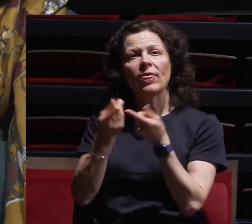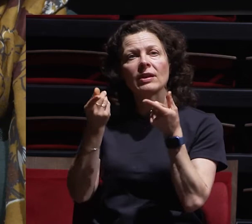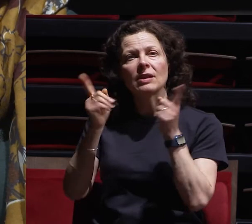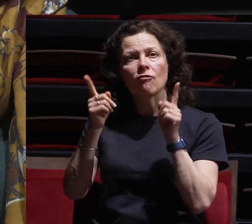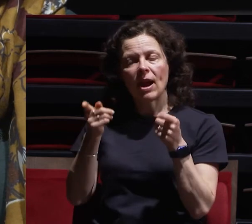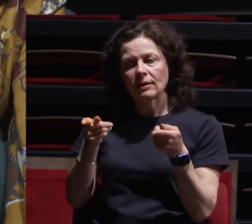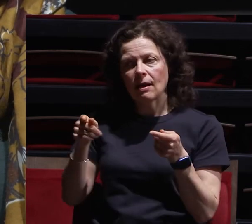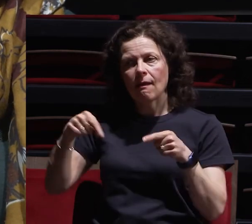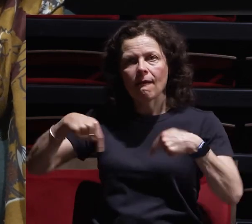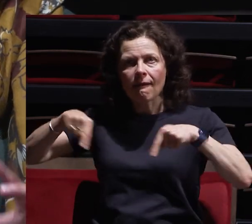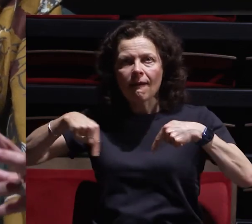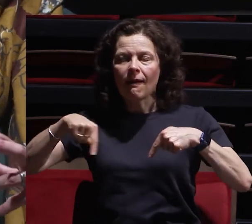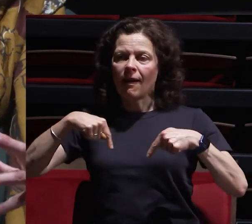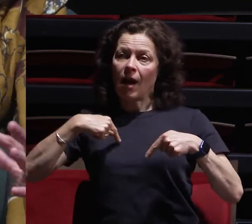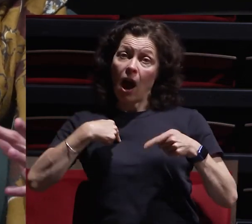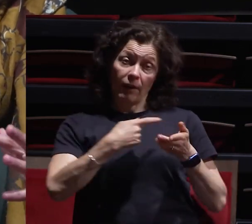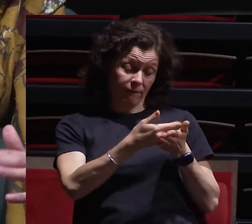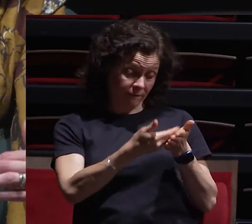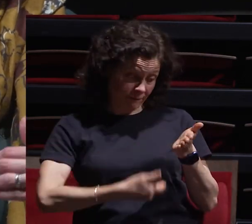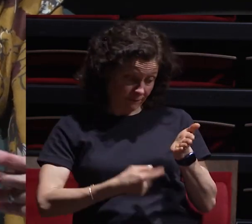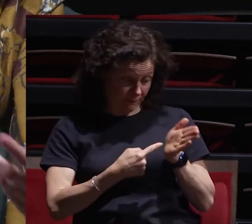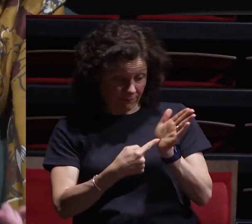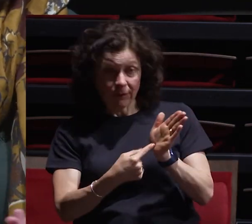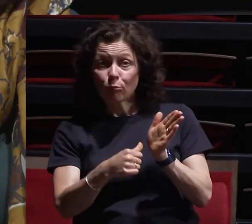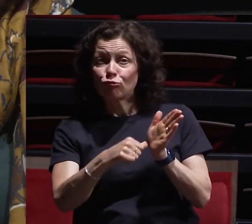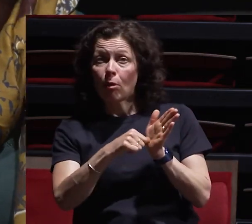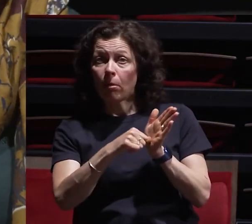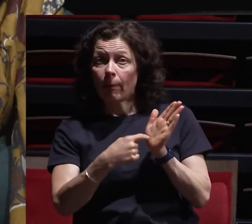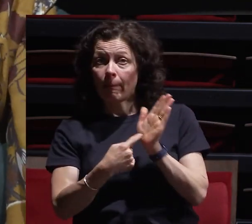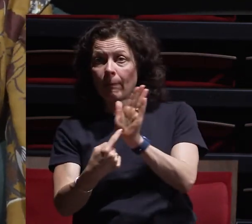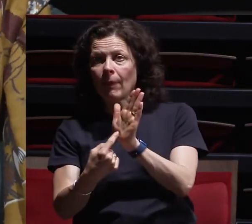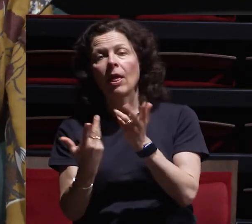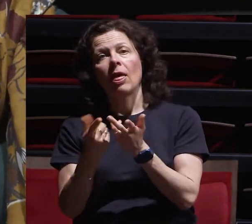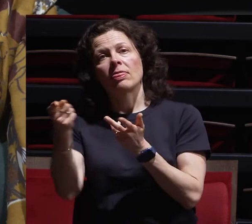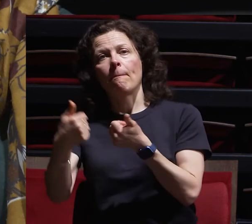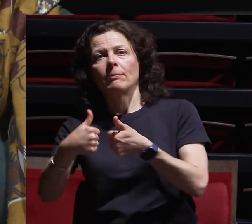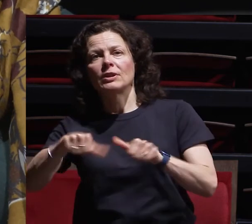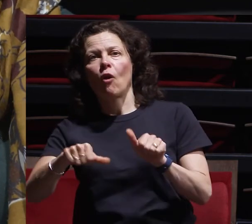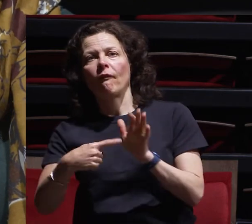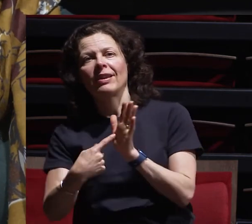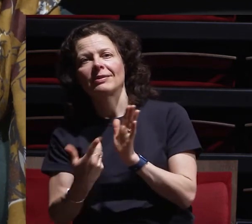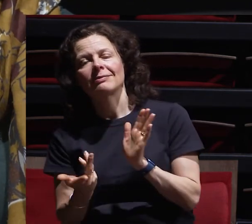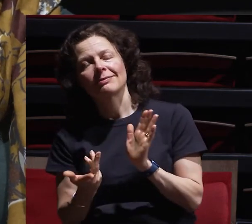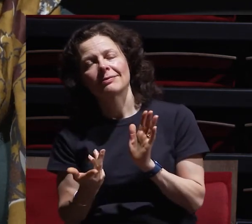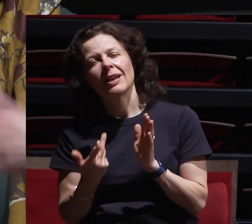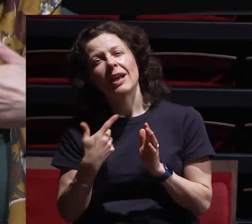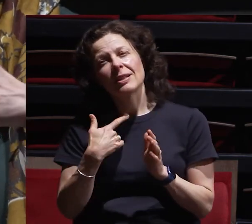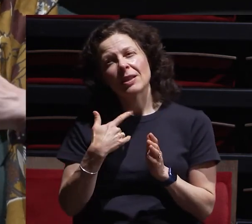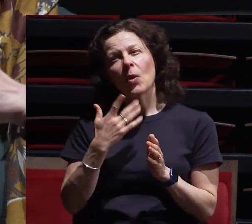working with directors and watching the way they solve the problems that I've set for them on the page.